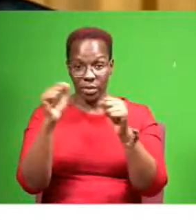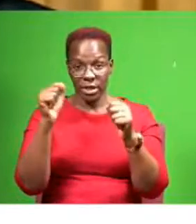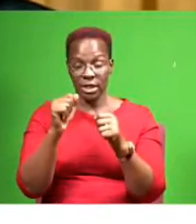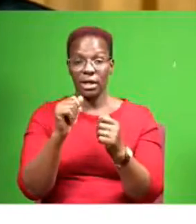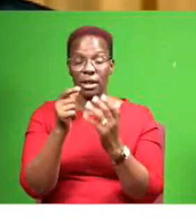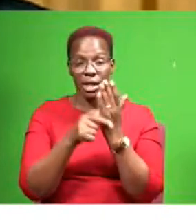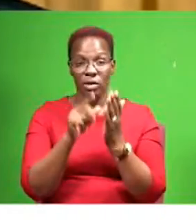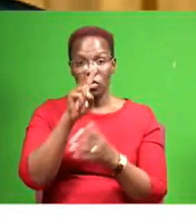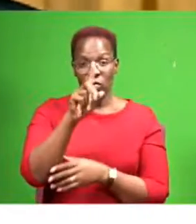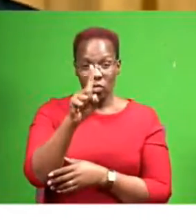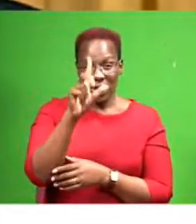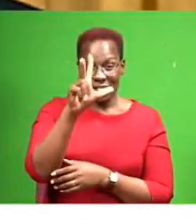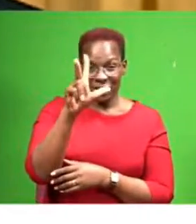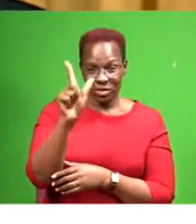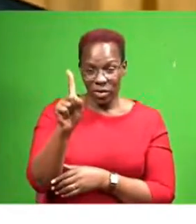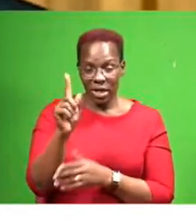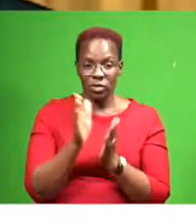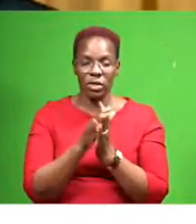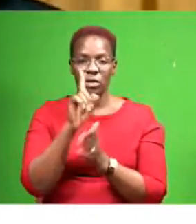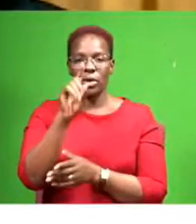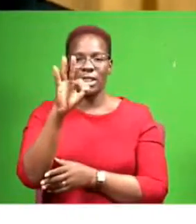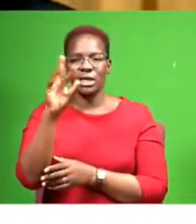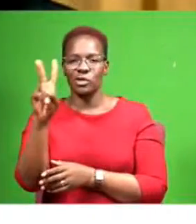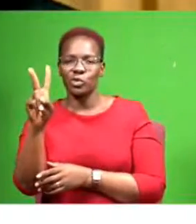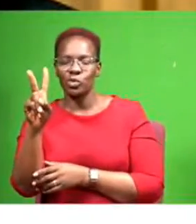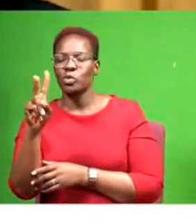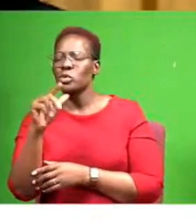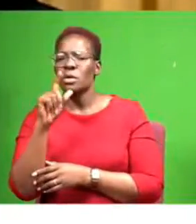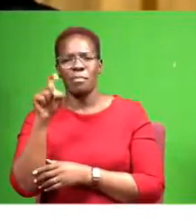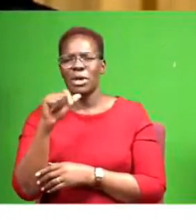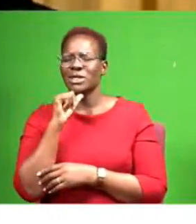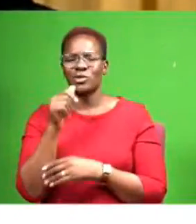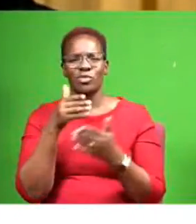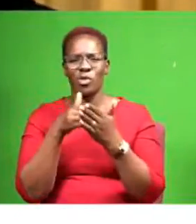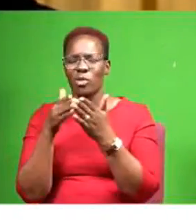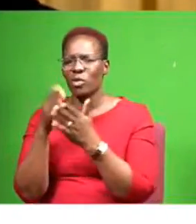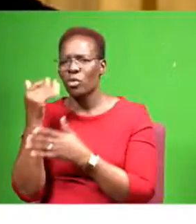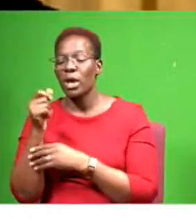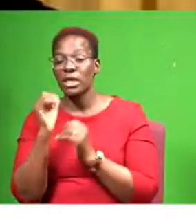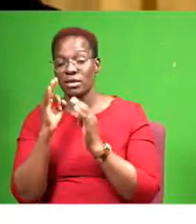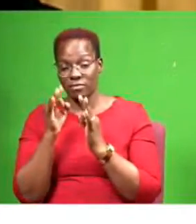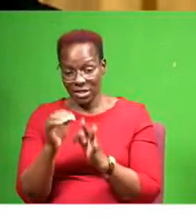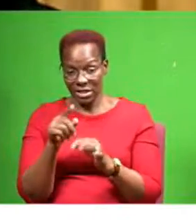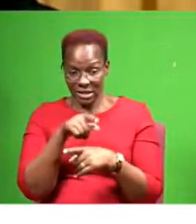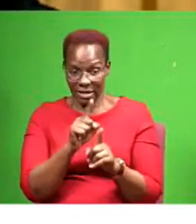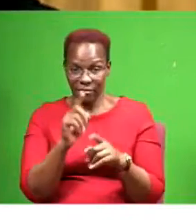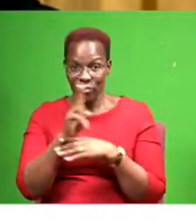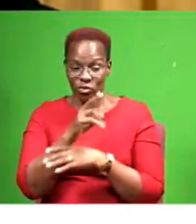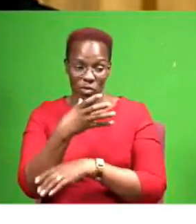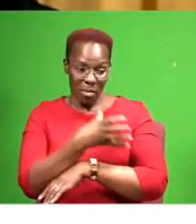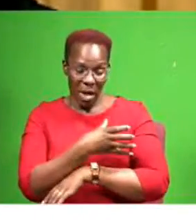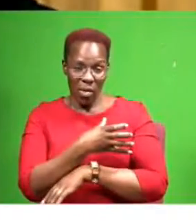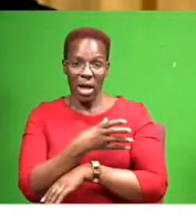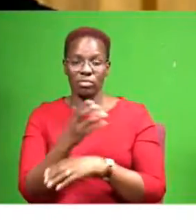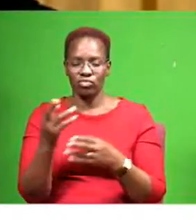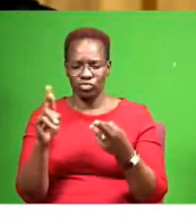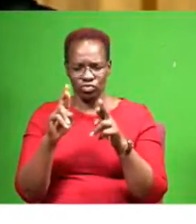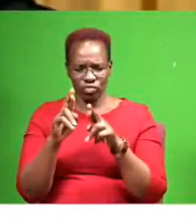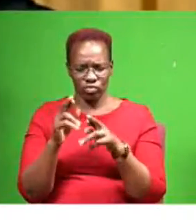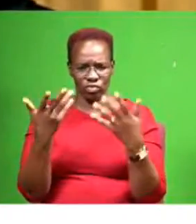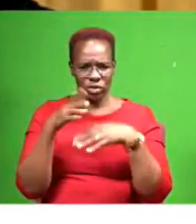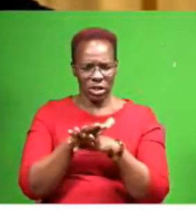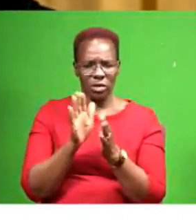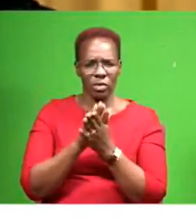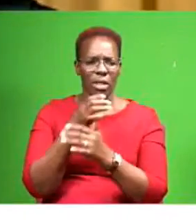and 132 of the Constitution ought not to be constrained as long as the exercise of that power is rationally related to the purpose for which the power